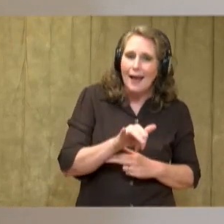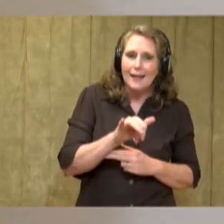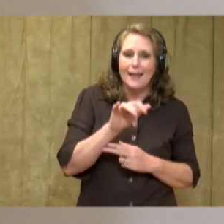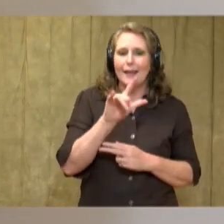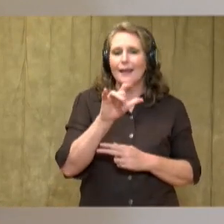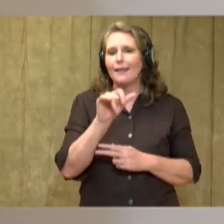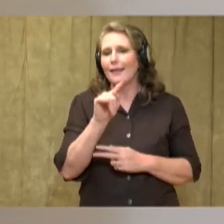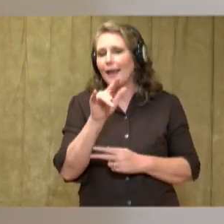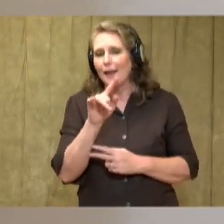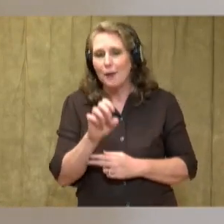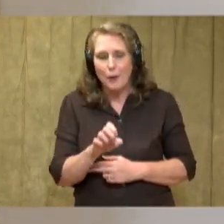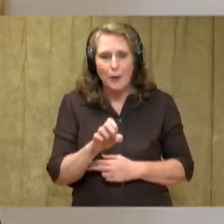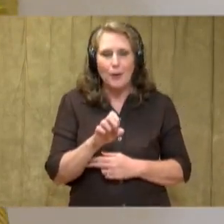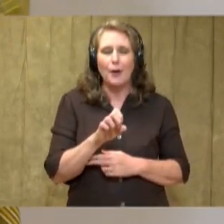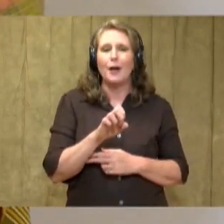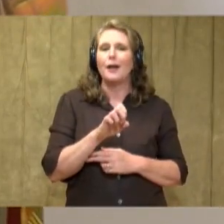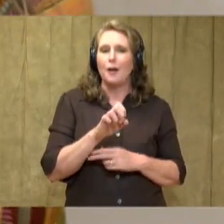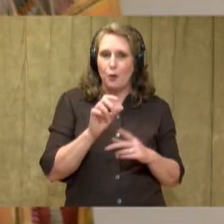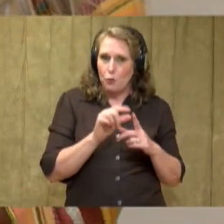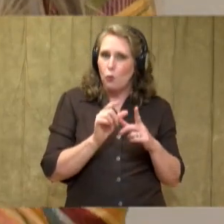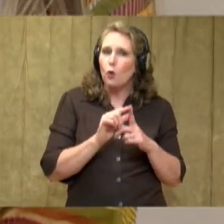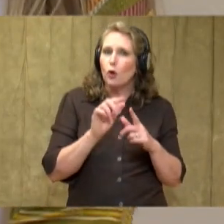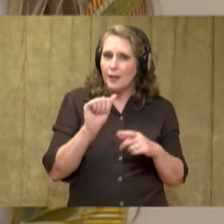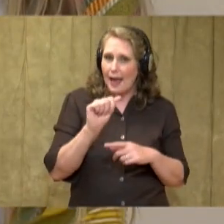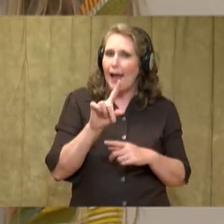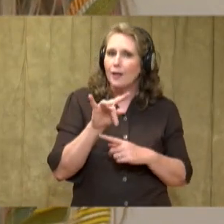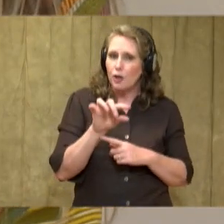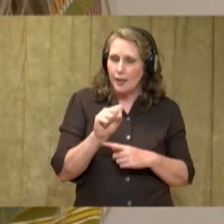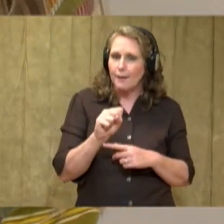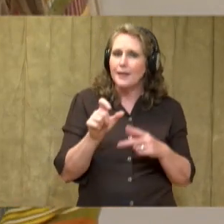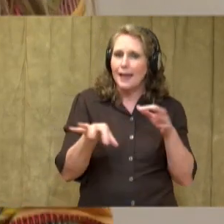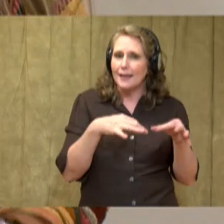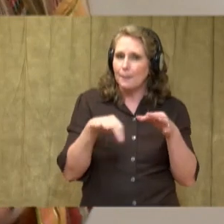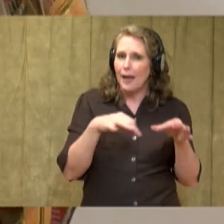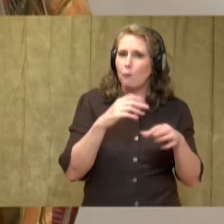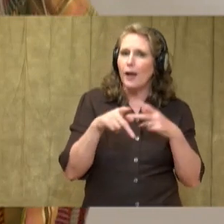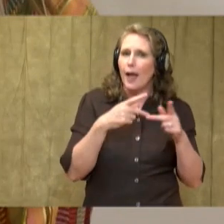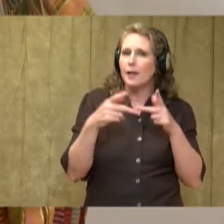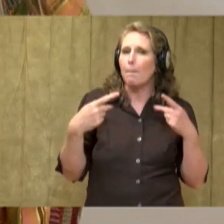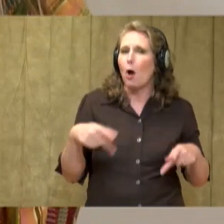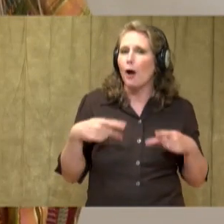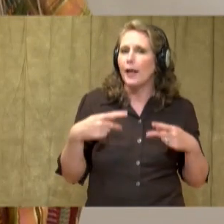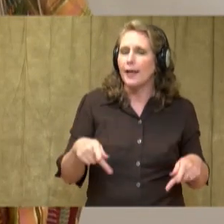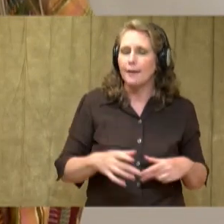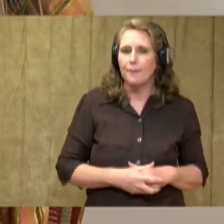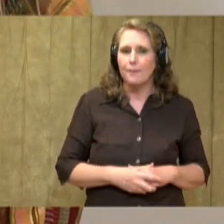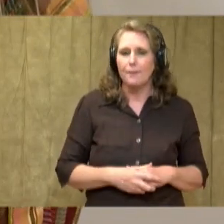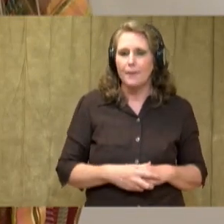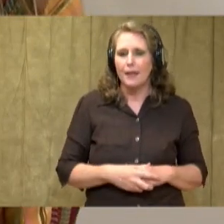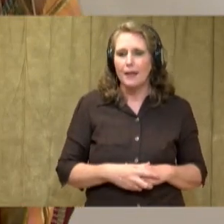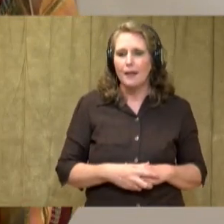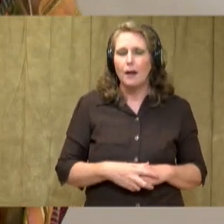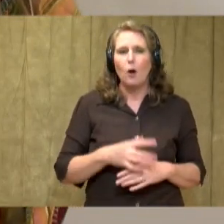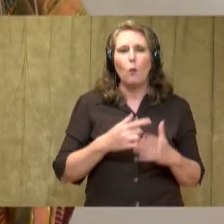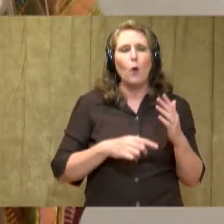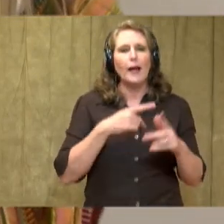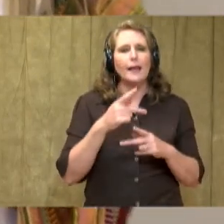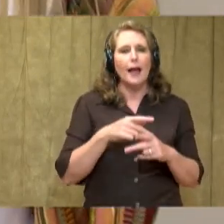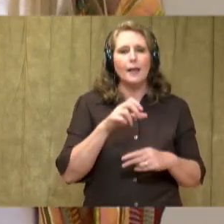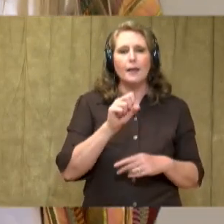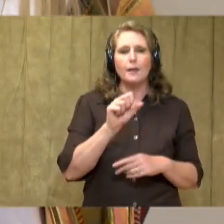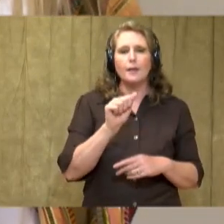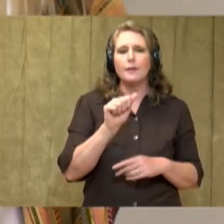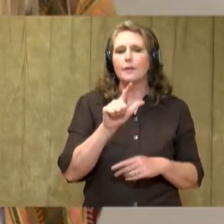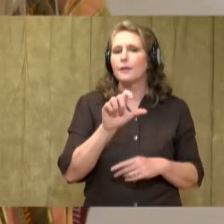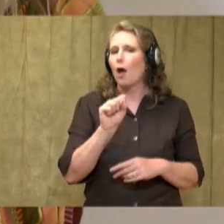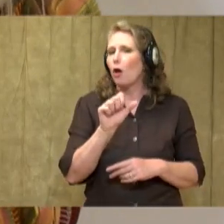little are words we can use, more adjectives. Okay, and then what kinds of salsa did it talk